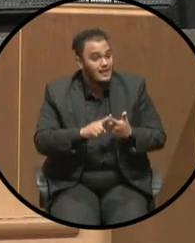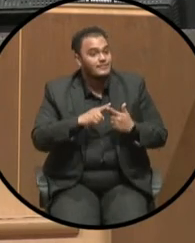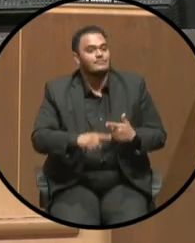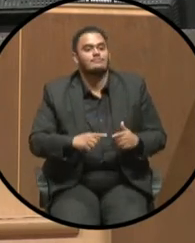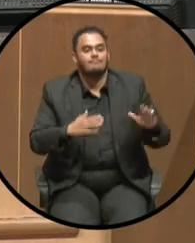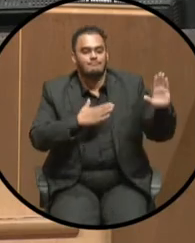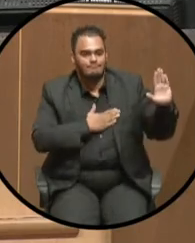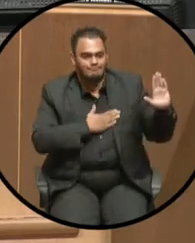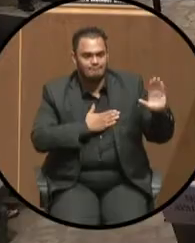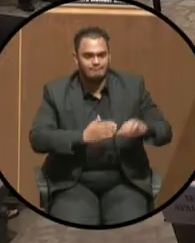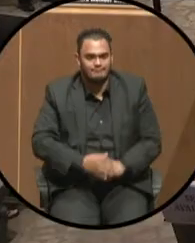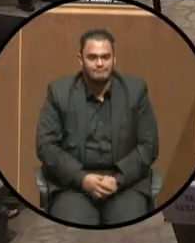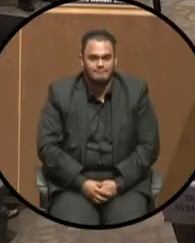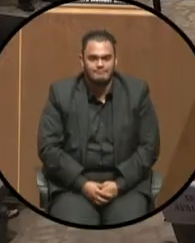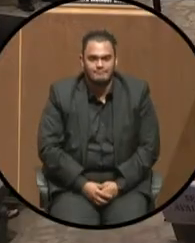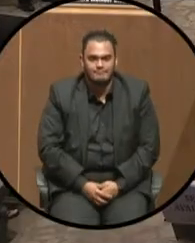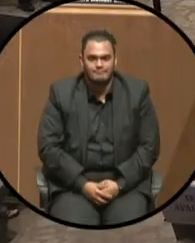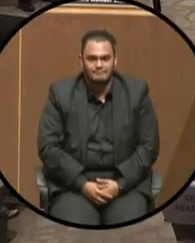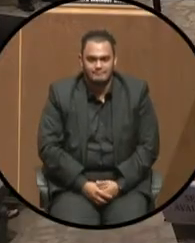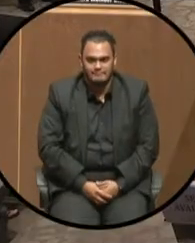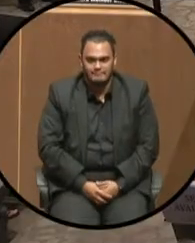Allegiance.